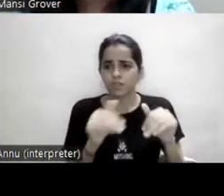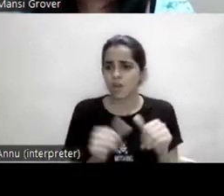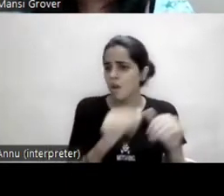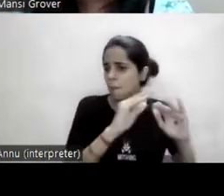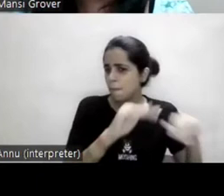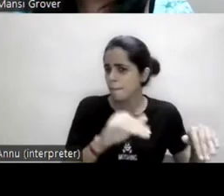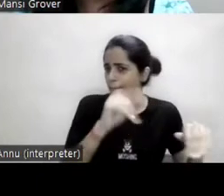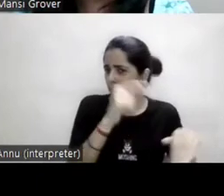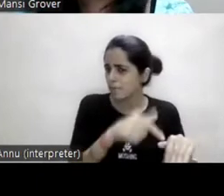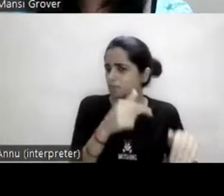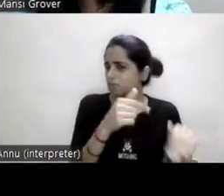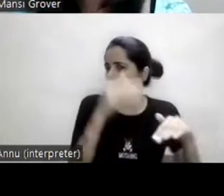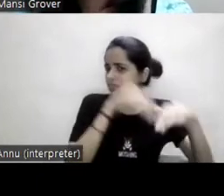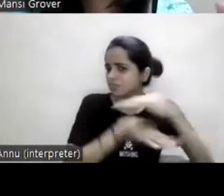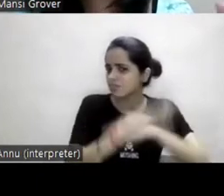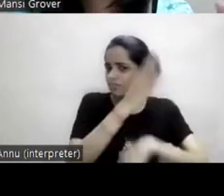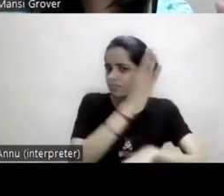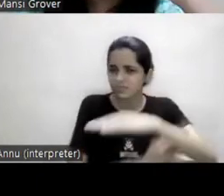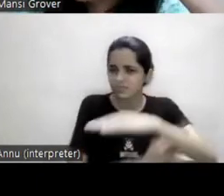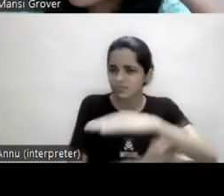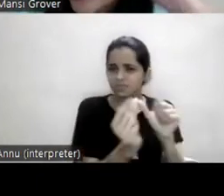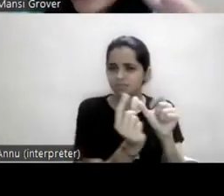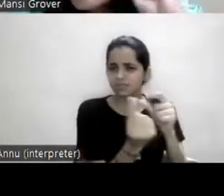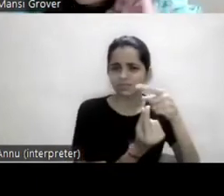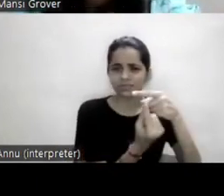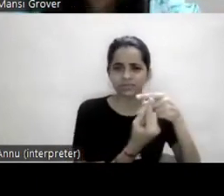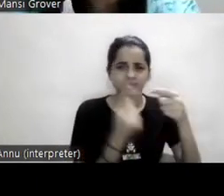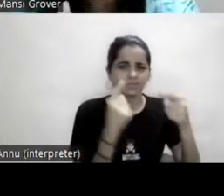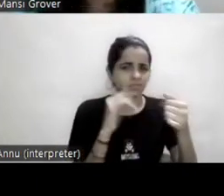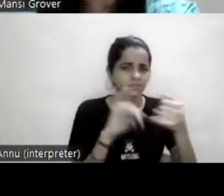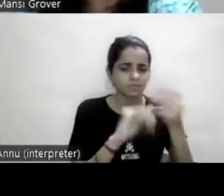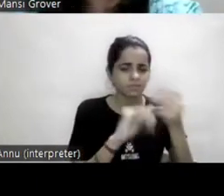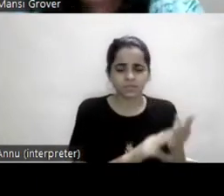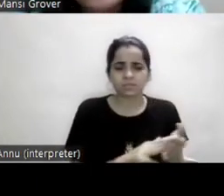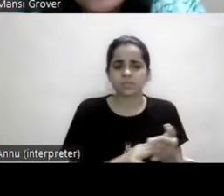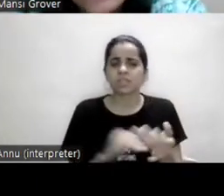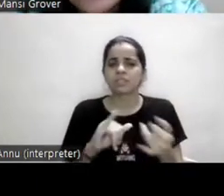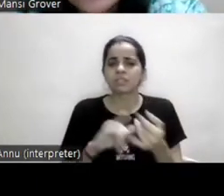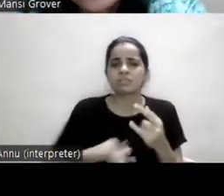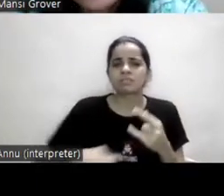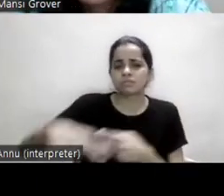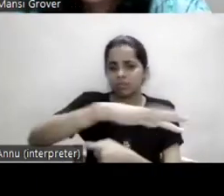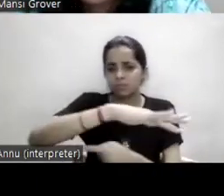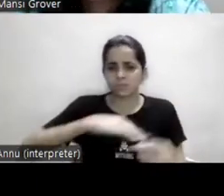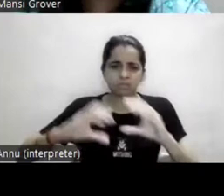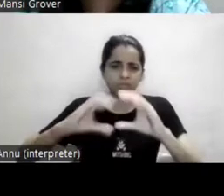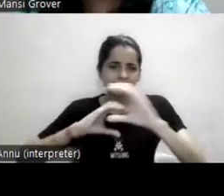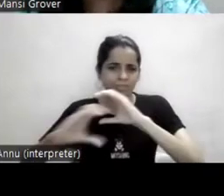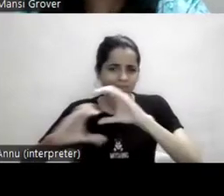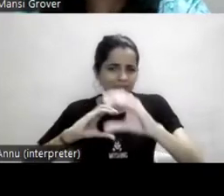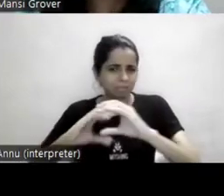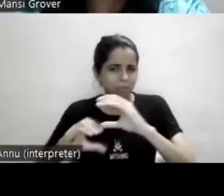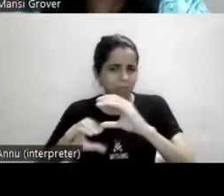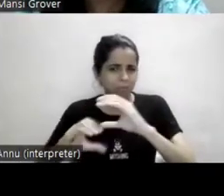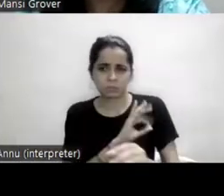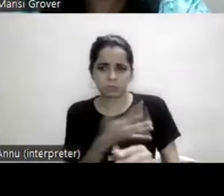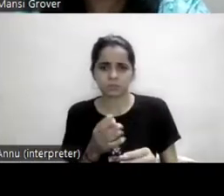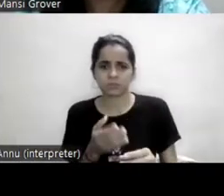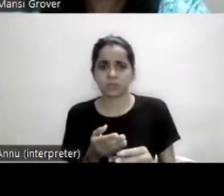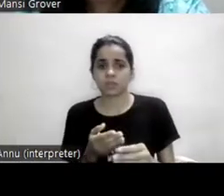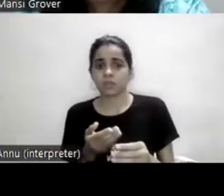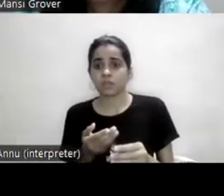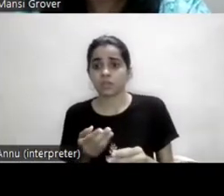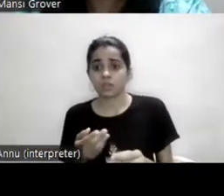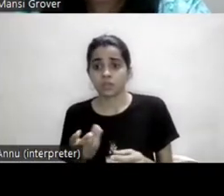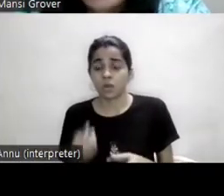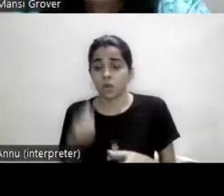would face you know, issues in socializing, in communication, and there is that